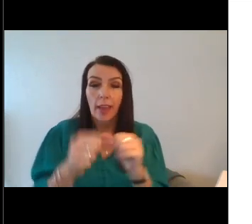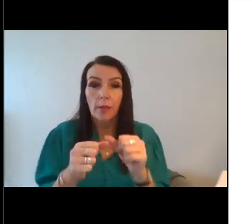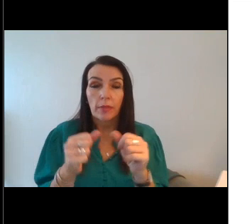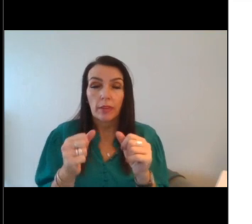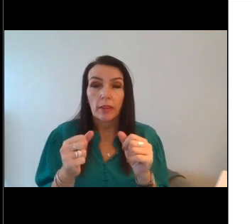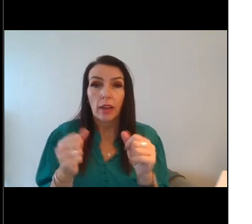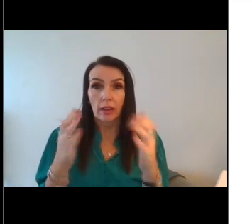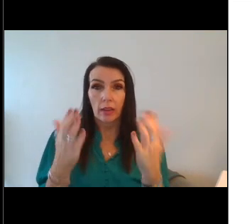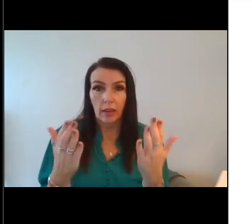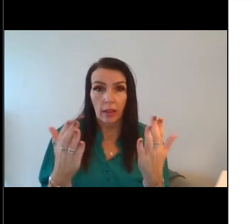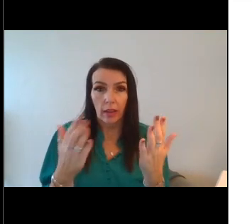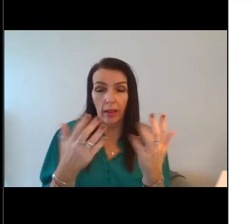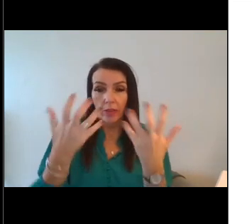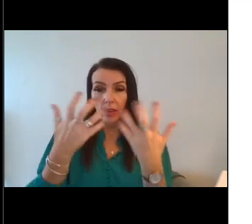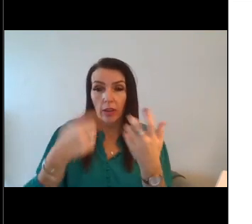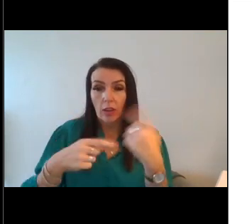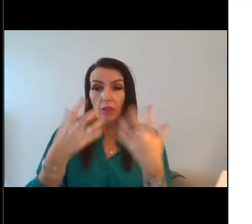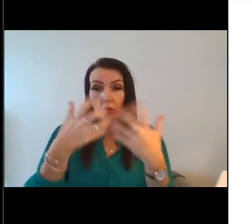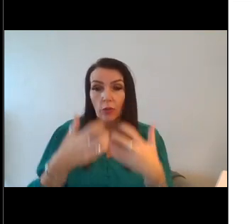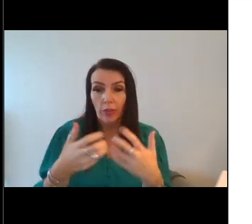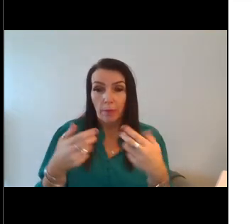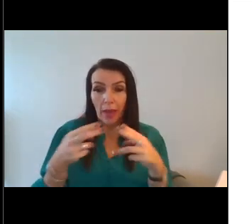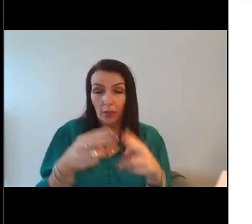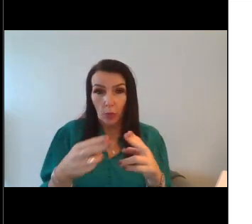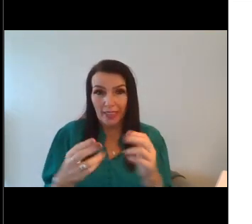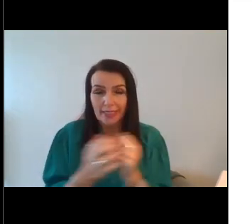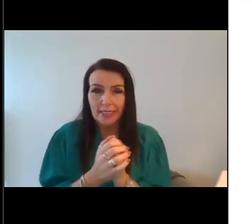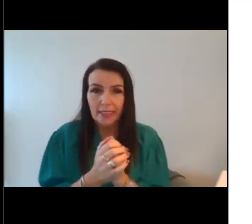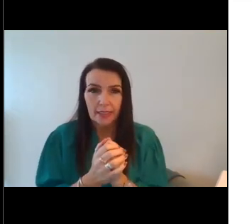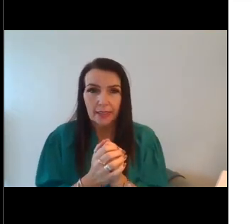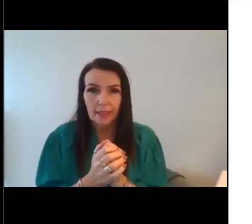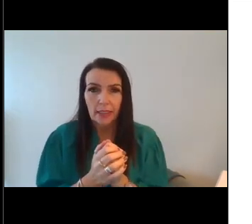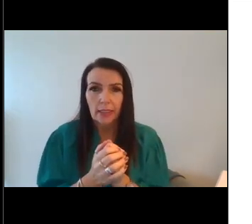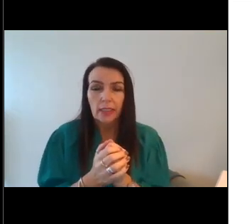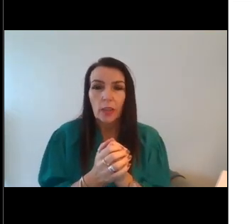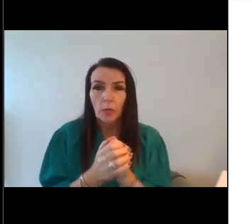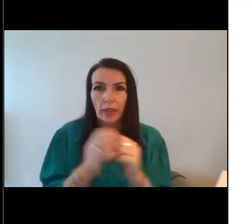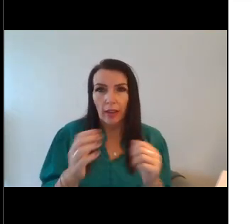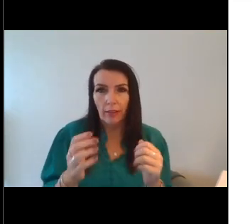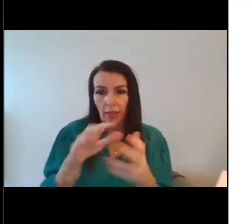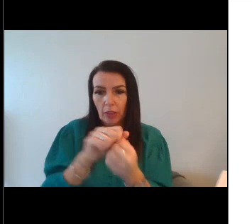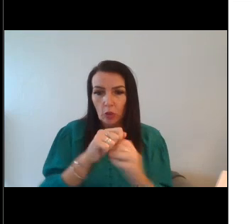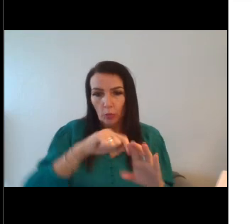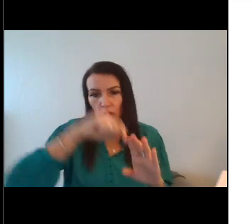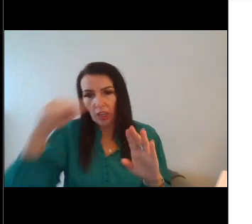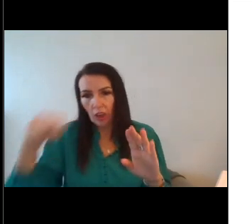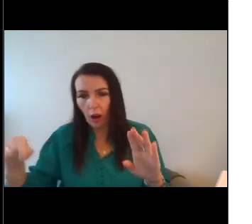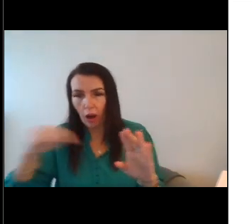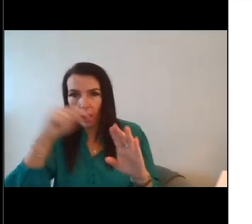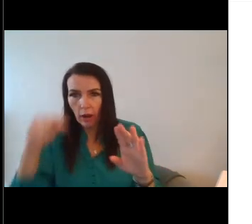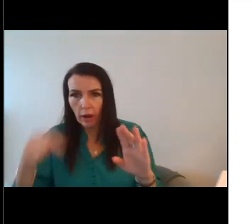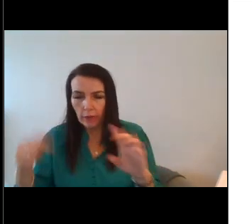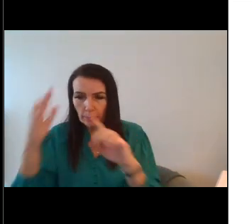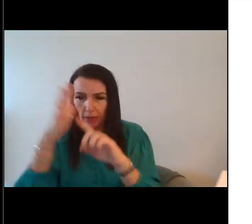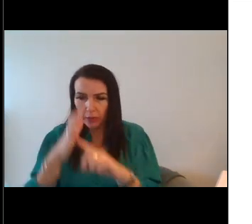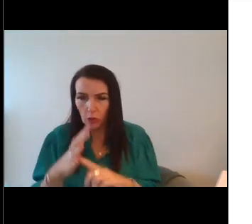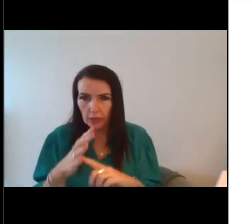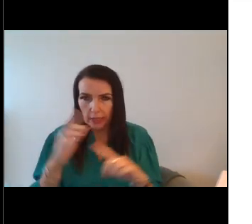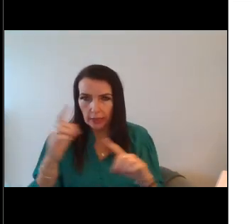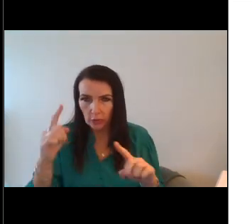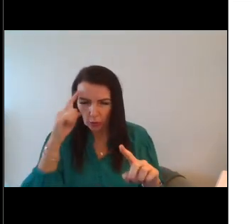translating the retrofit pathways to timeframes. So to do this, we applied a retrofit adoption curve and used some prioritization logic to phase the